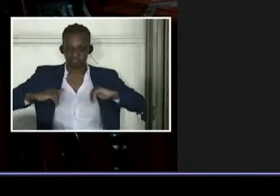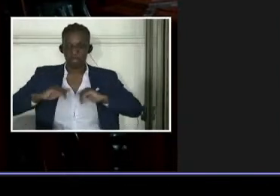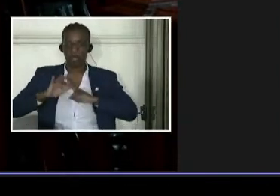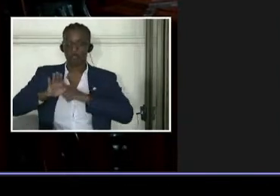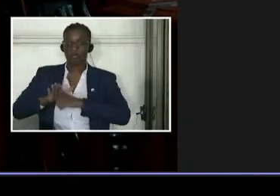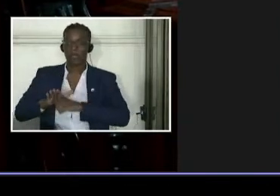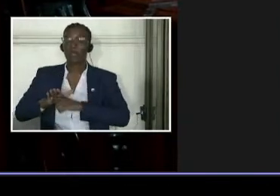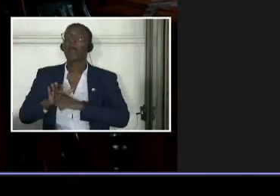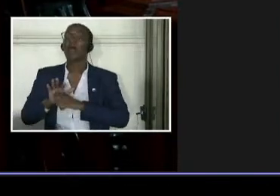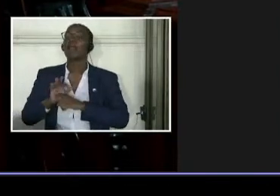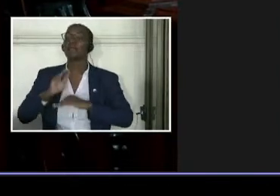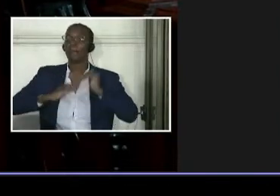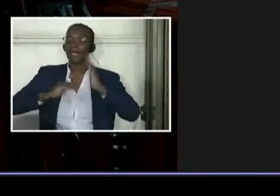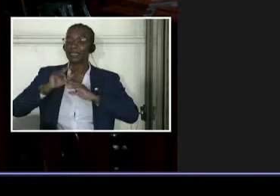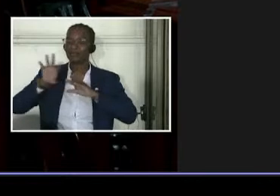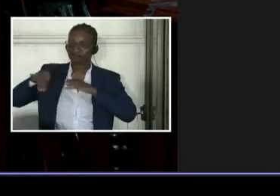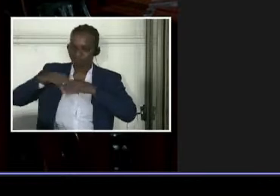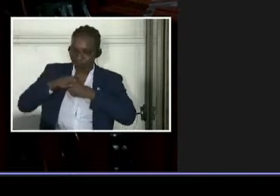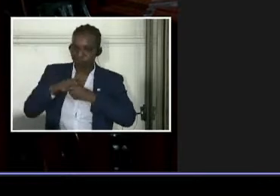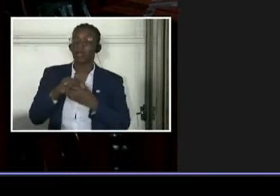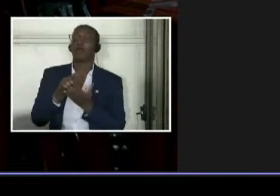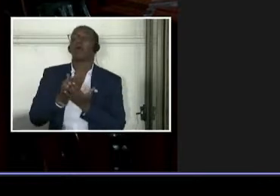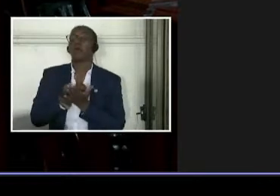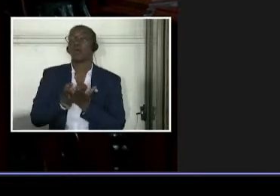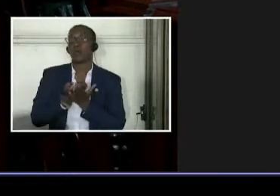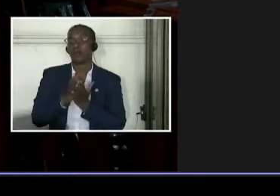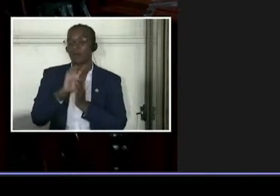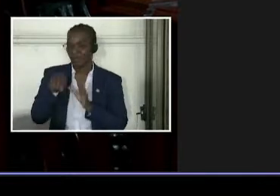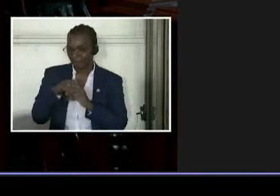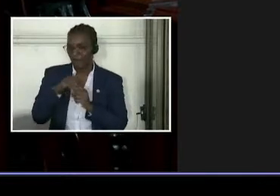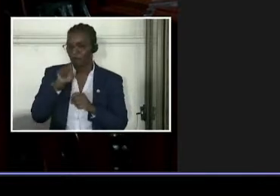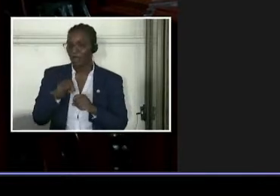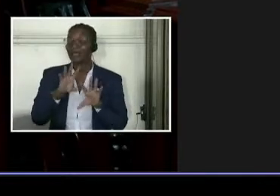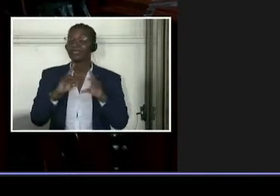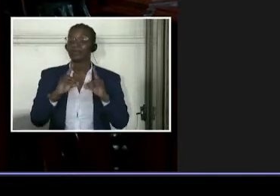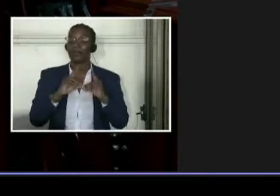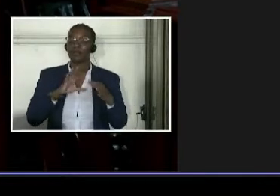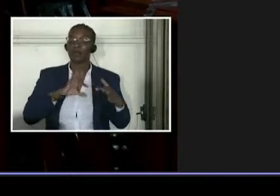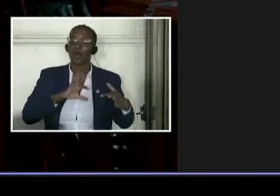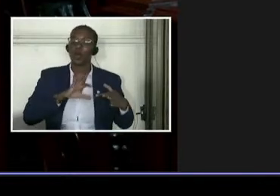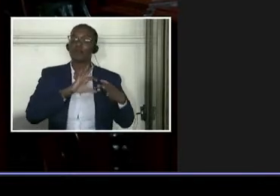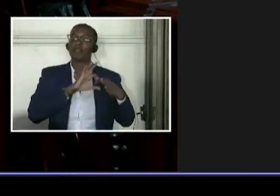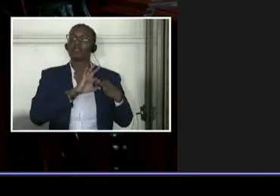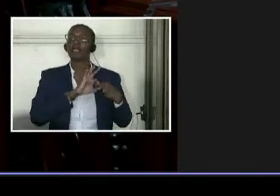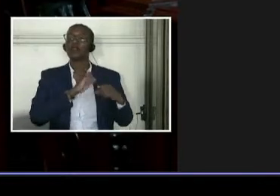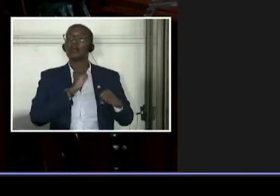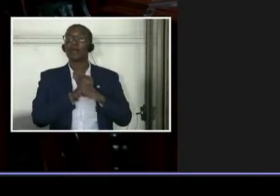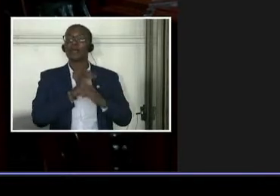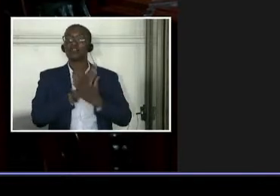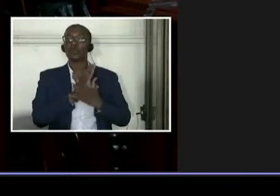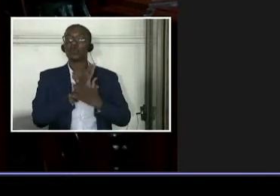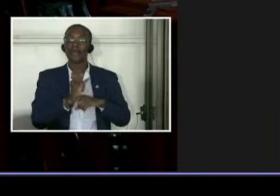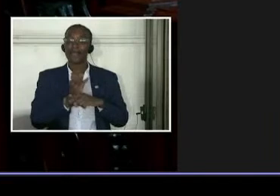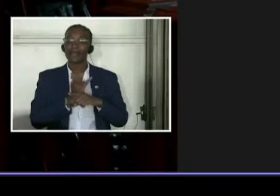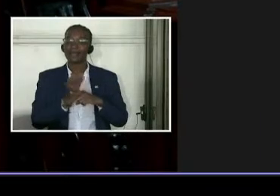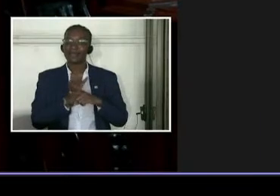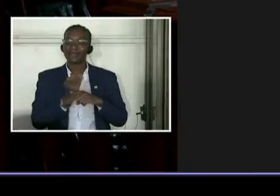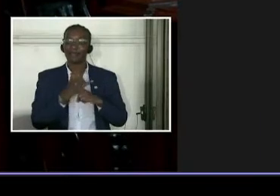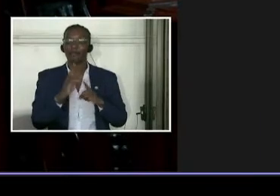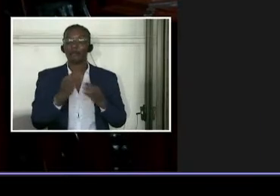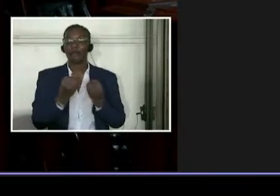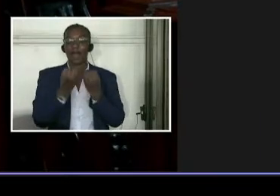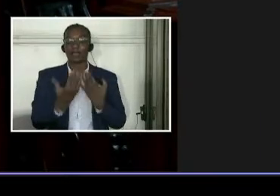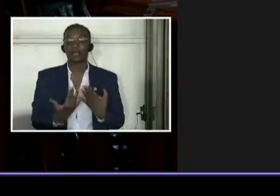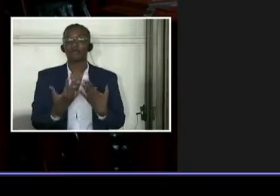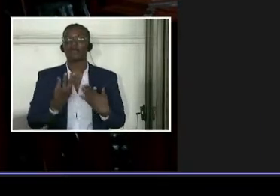an inclusive economy. Chairperson, the department remains committed to increasing internship bursary program for the youth. A total